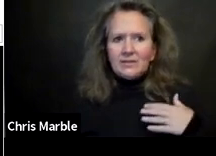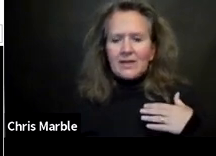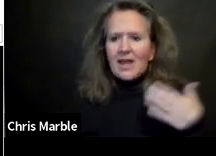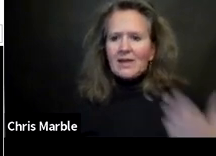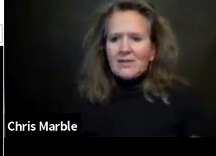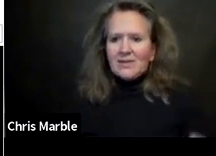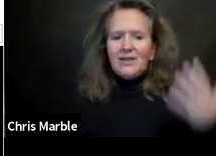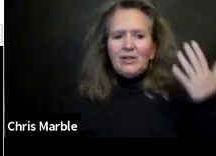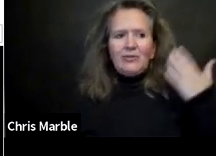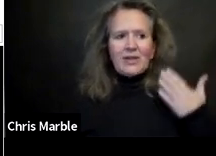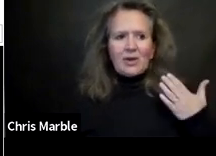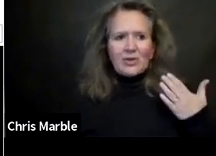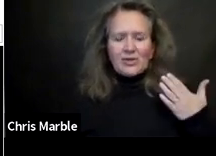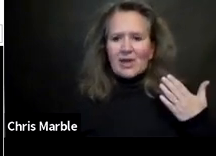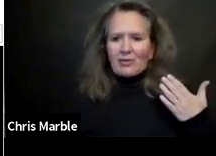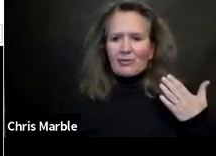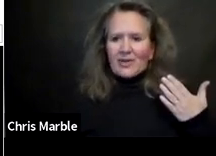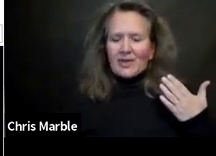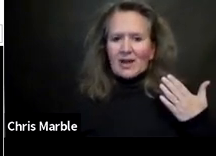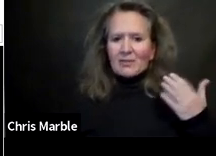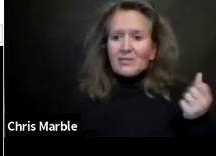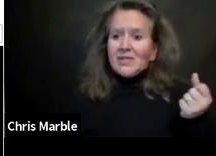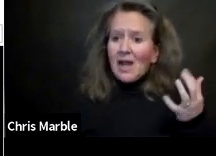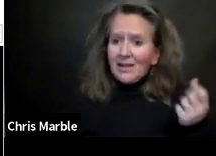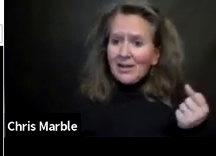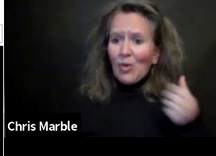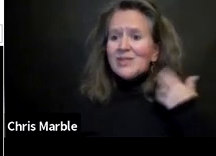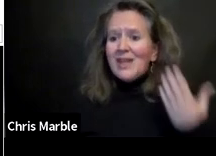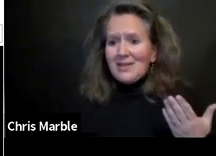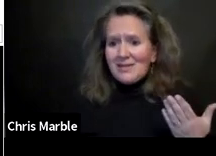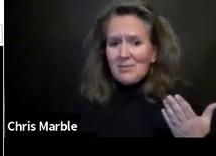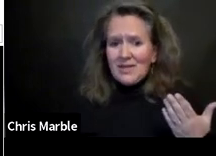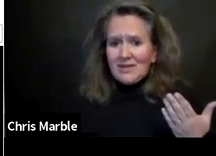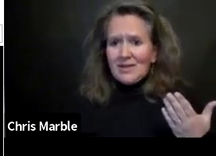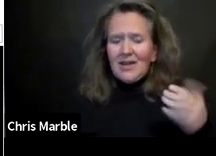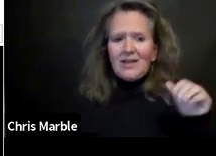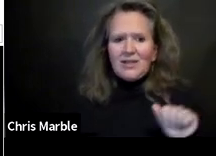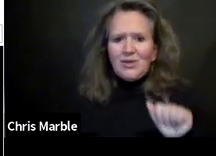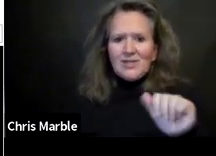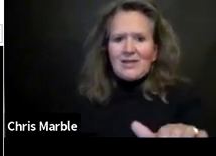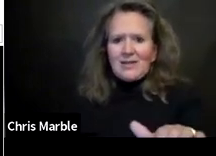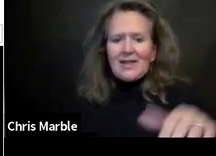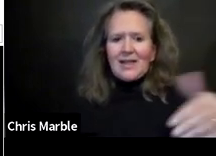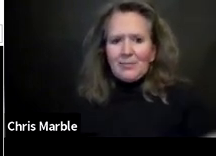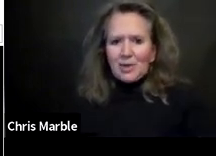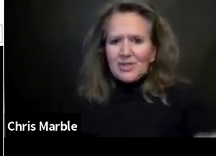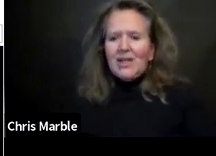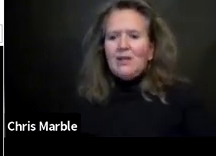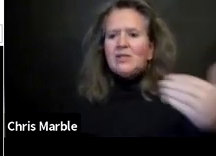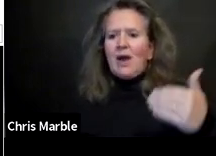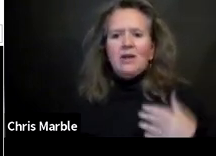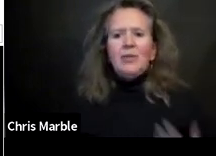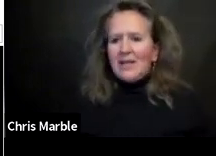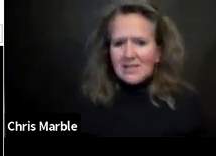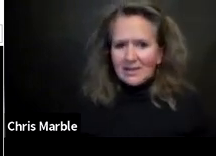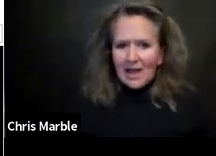text. You video yourself signing or saying something, and then you send it, and then the person